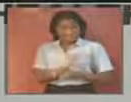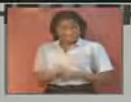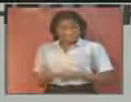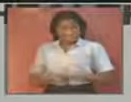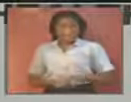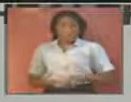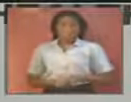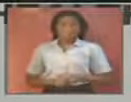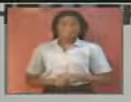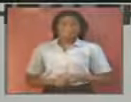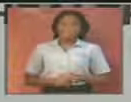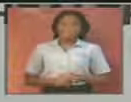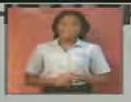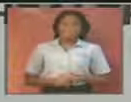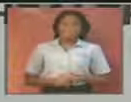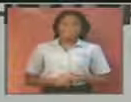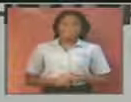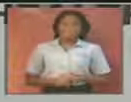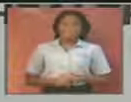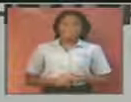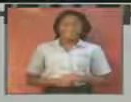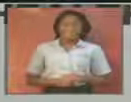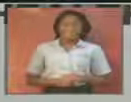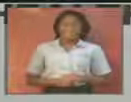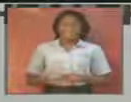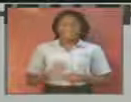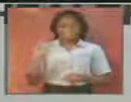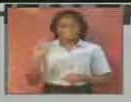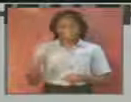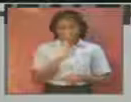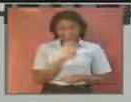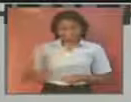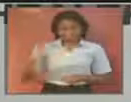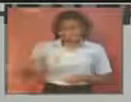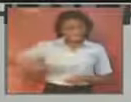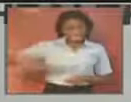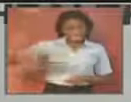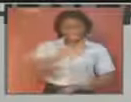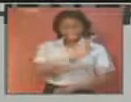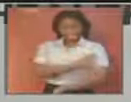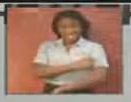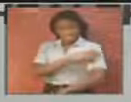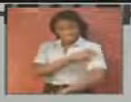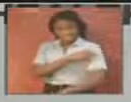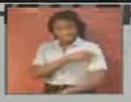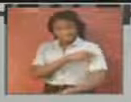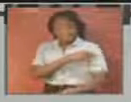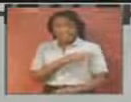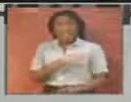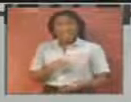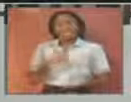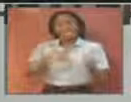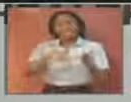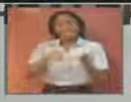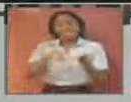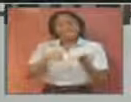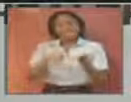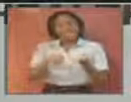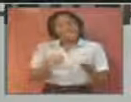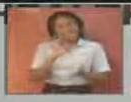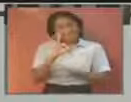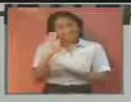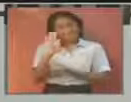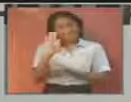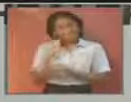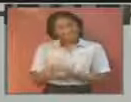the facilities managed by the Eastern Regional Health Authority, that information is available on their social media